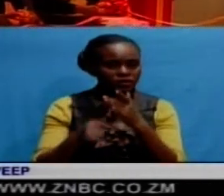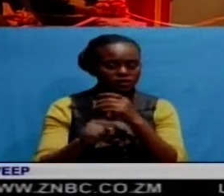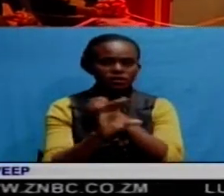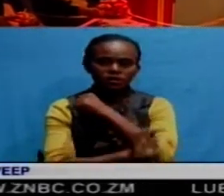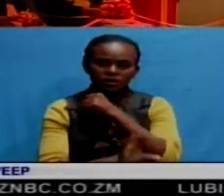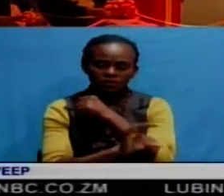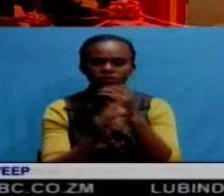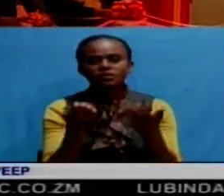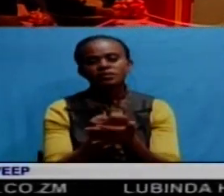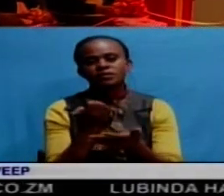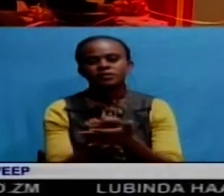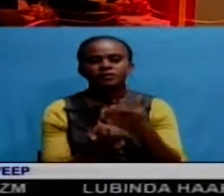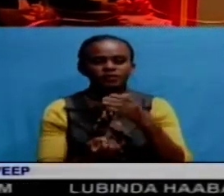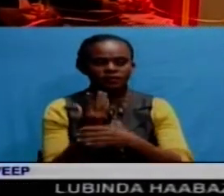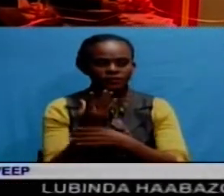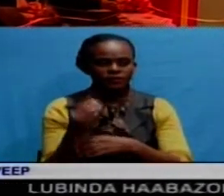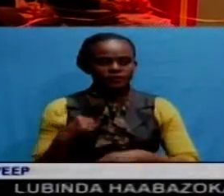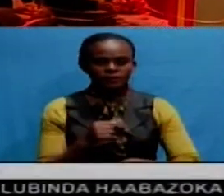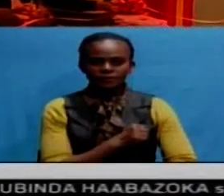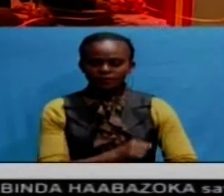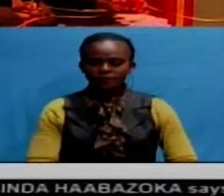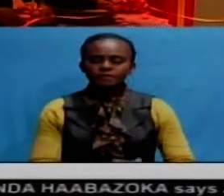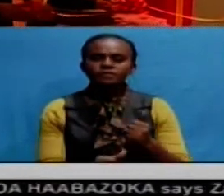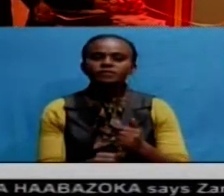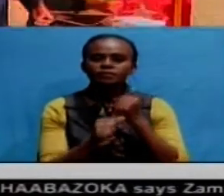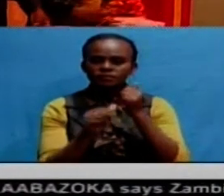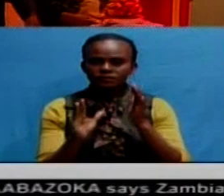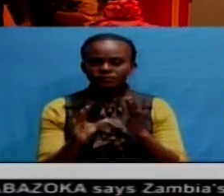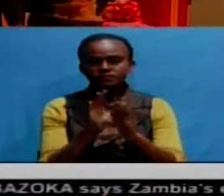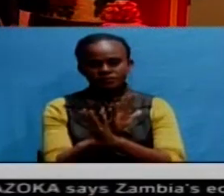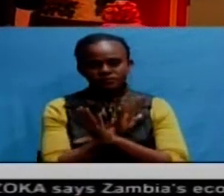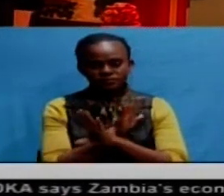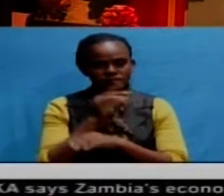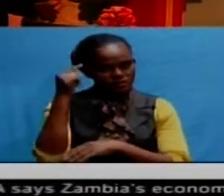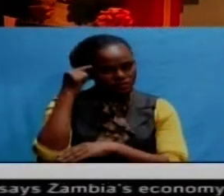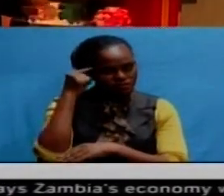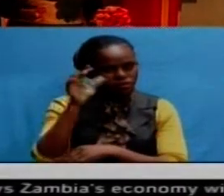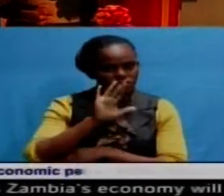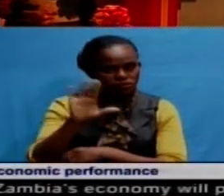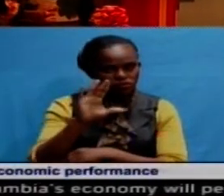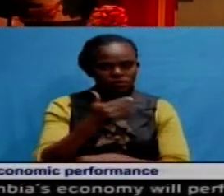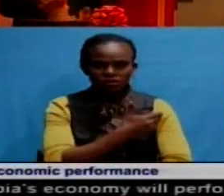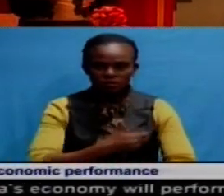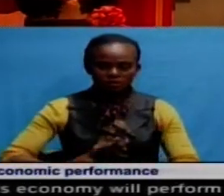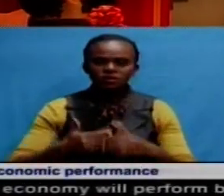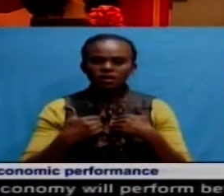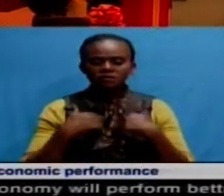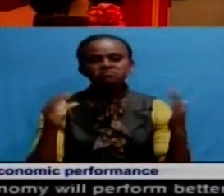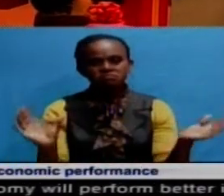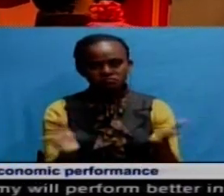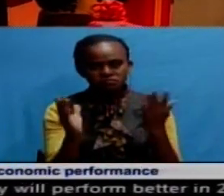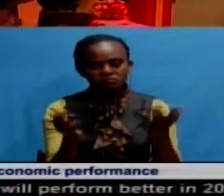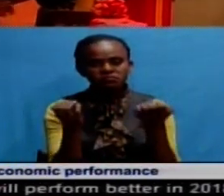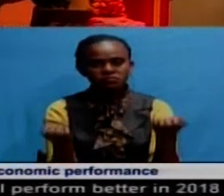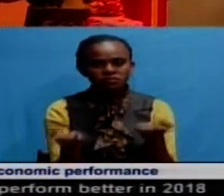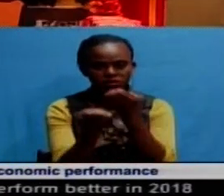country's economic growth. And Chinese ambassador to Zambia, Yang Yuming, says his government is committed to promoting exchange programs